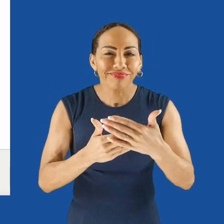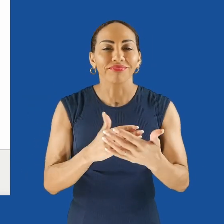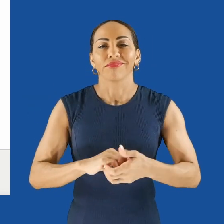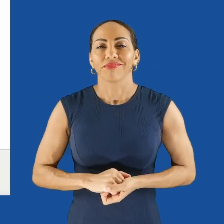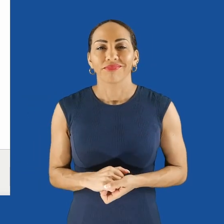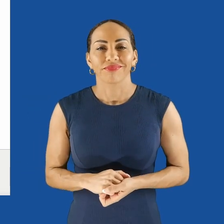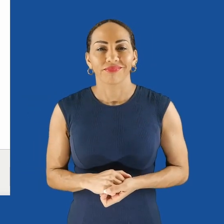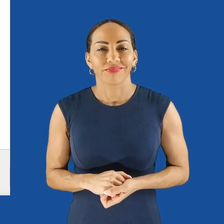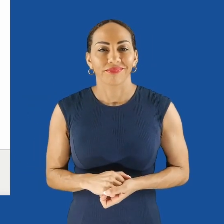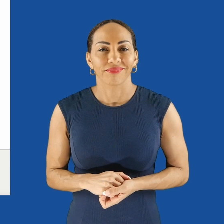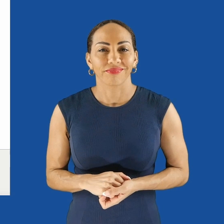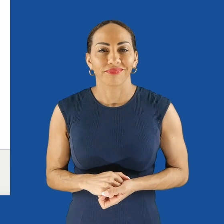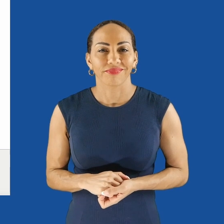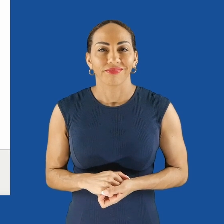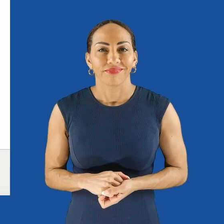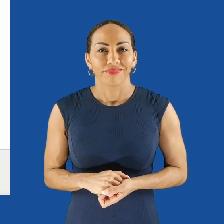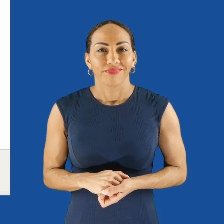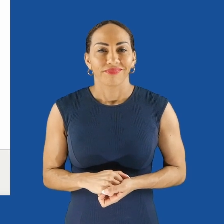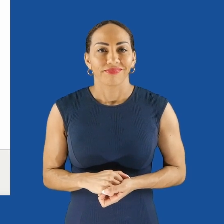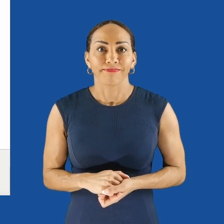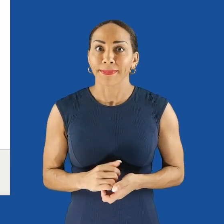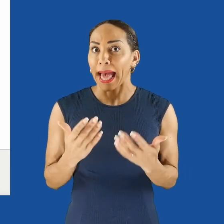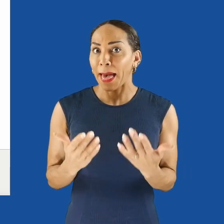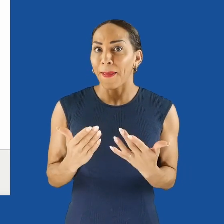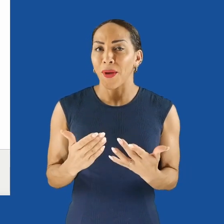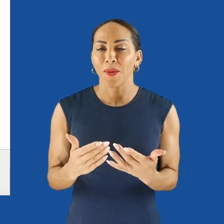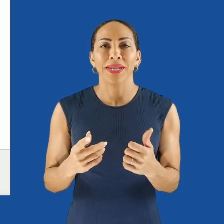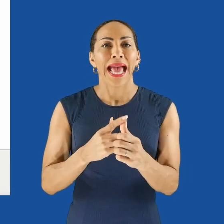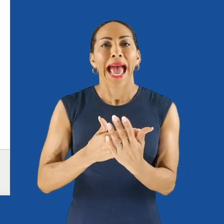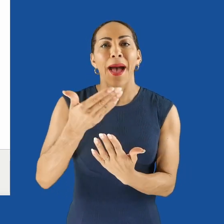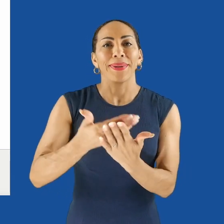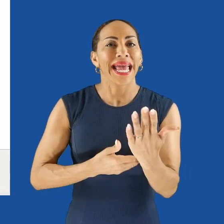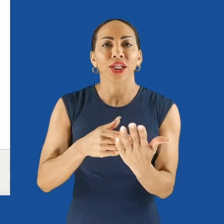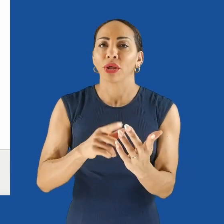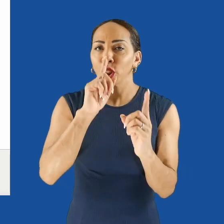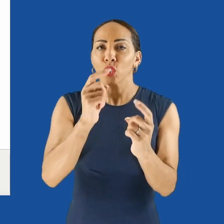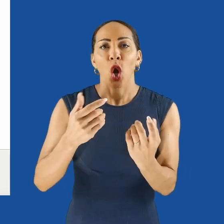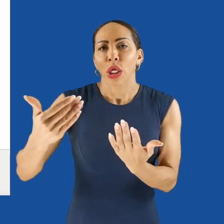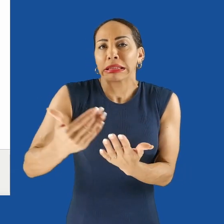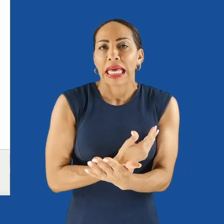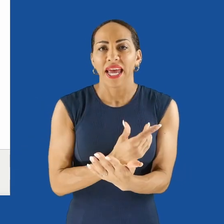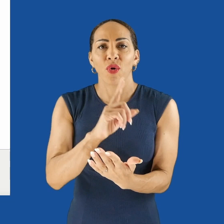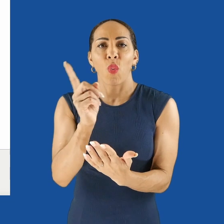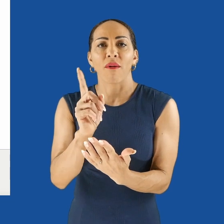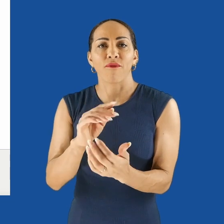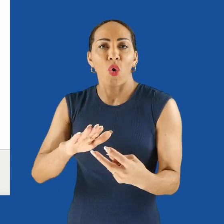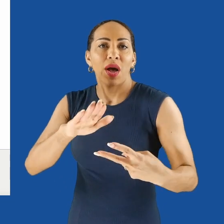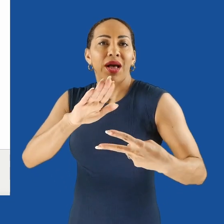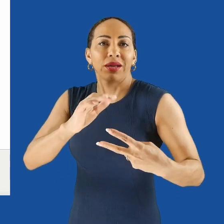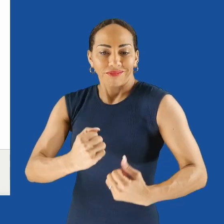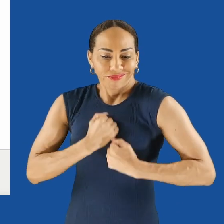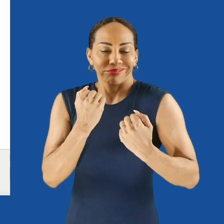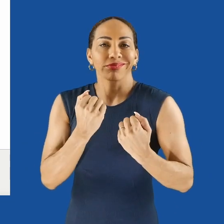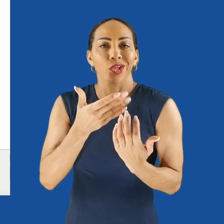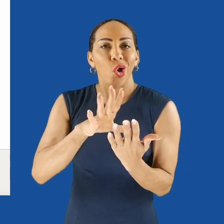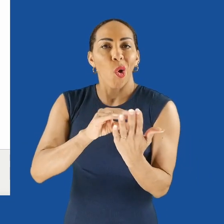this video, you're unable currently to save the application so you can have a copy. However, in our